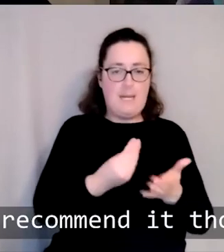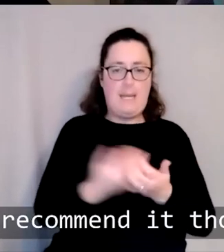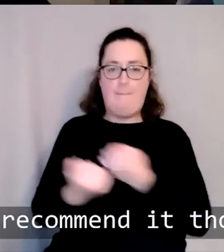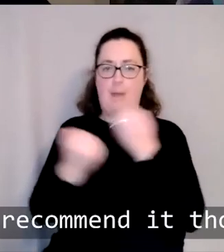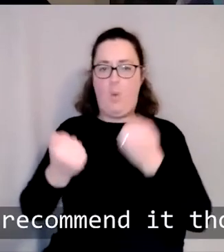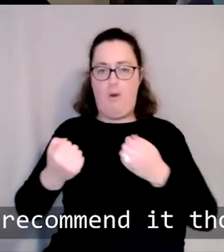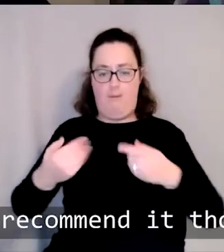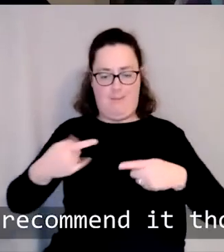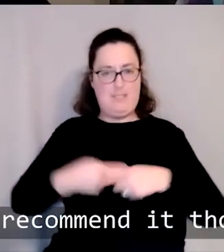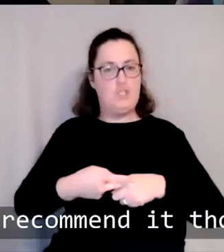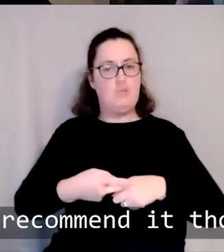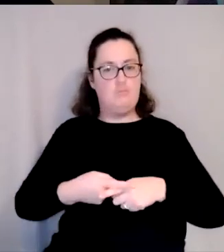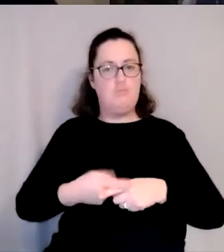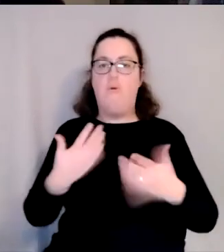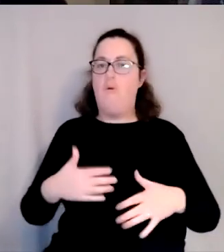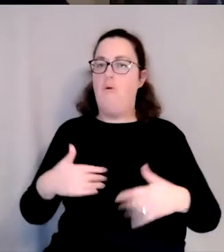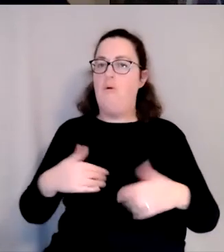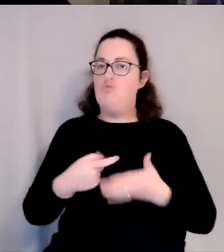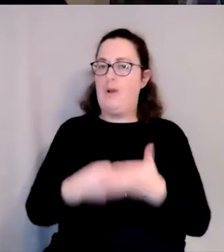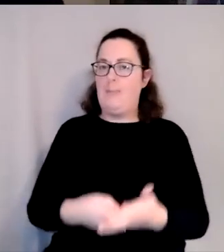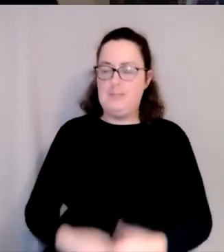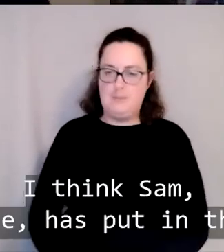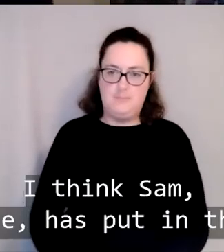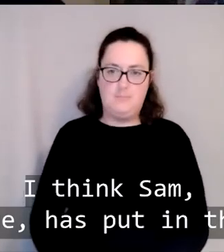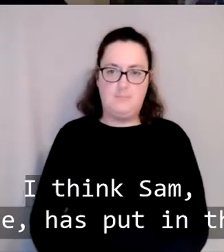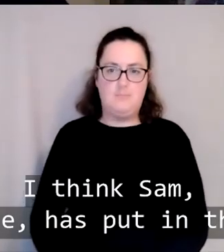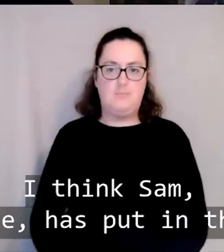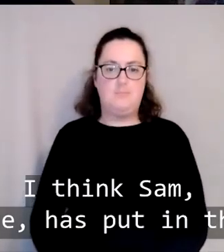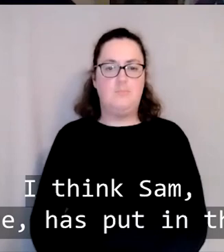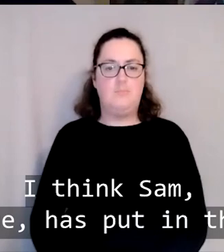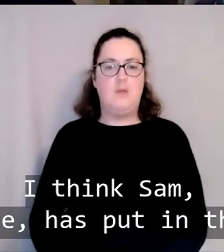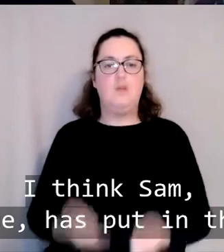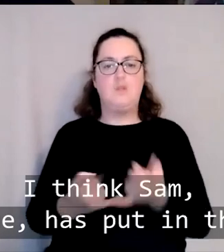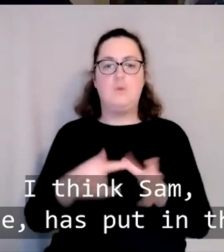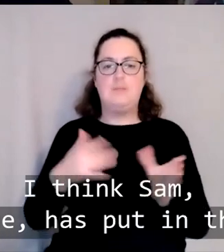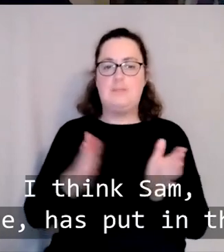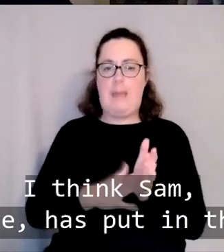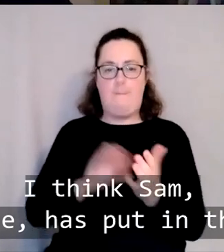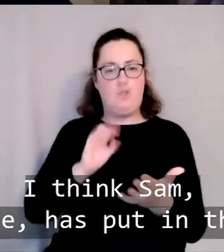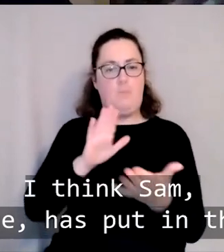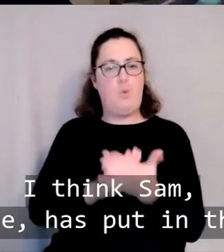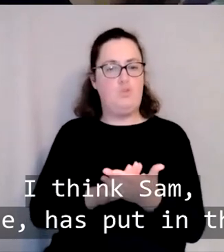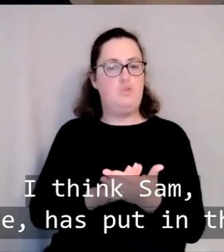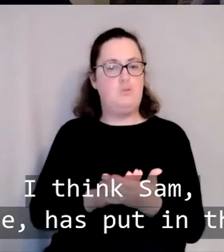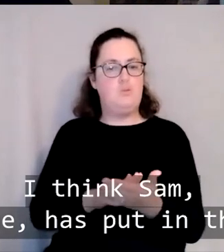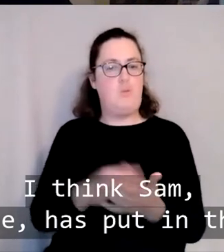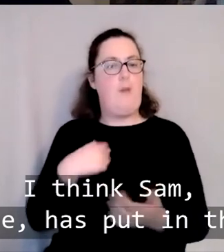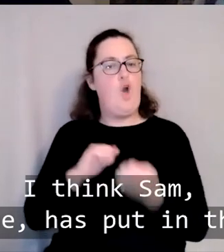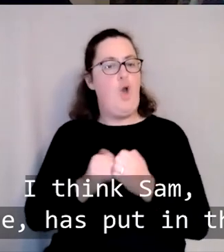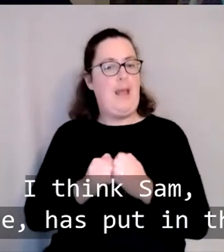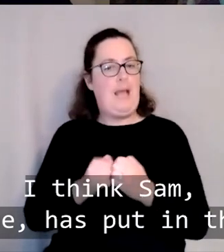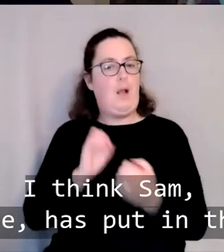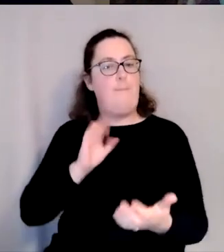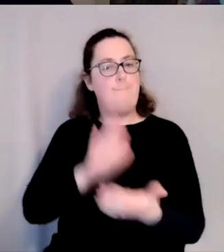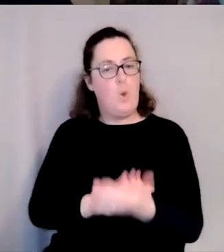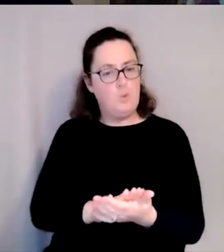then I recommend it thoroughly. There is, I think, Sam has put in, my colleague has put in the